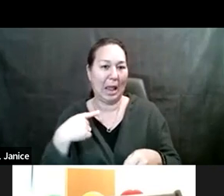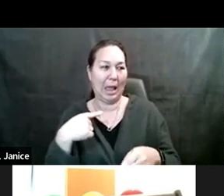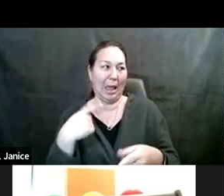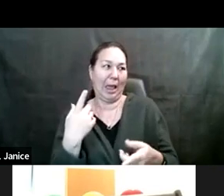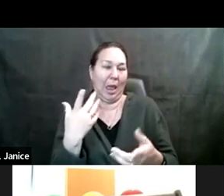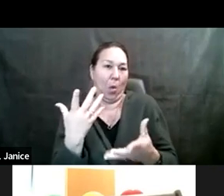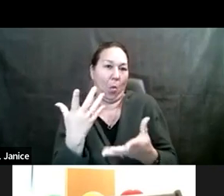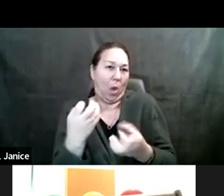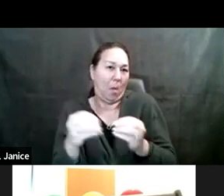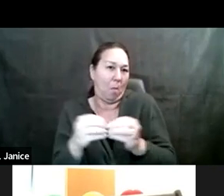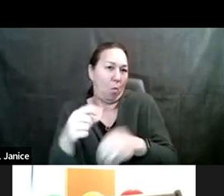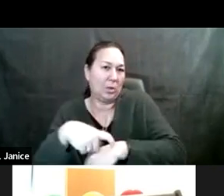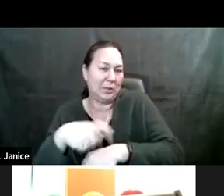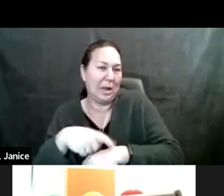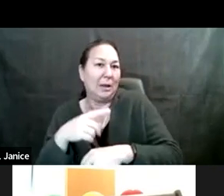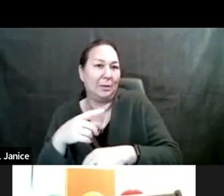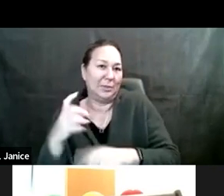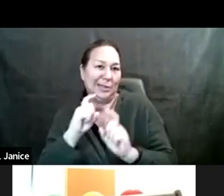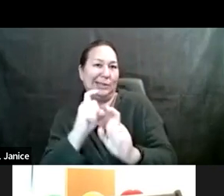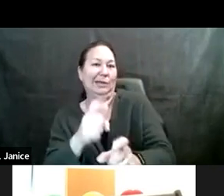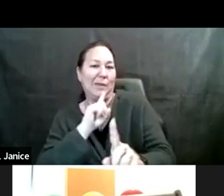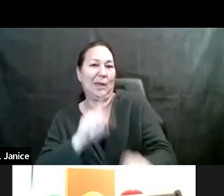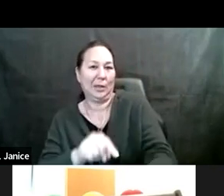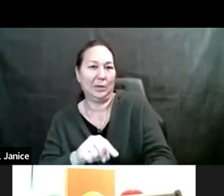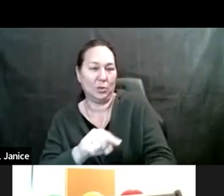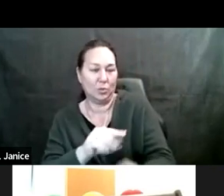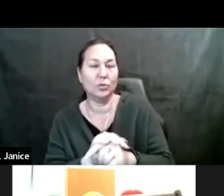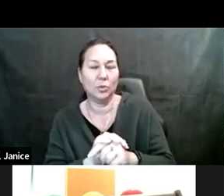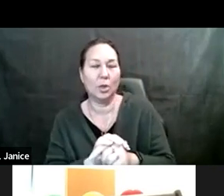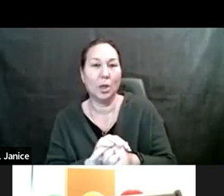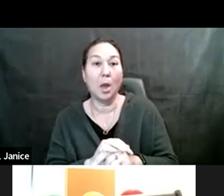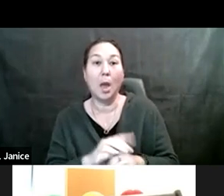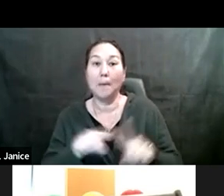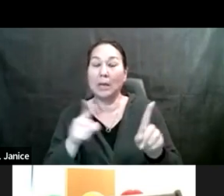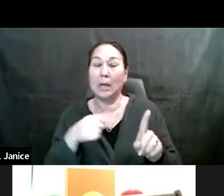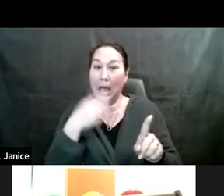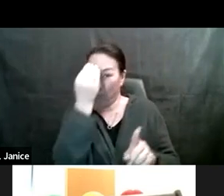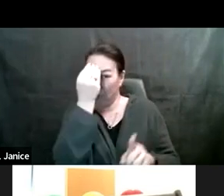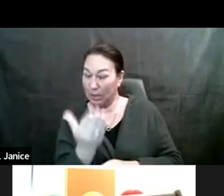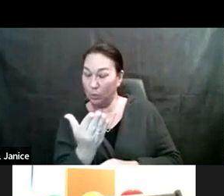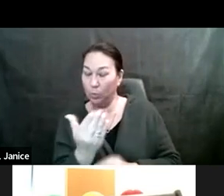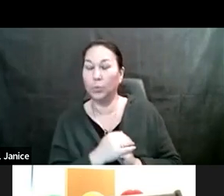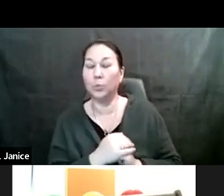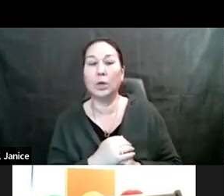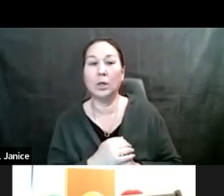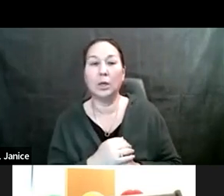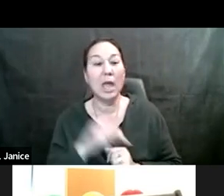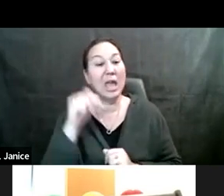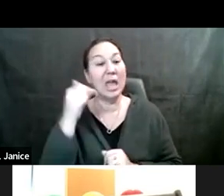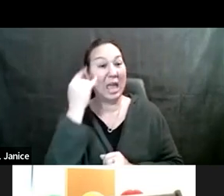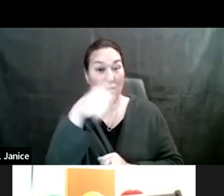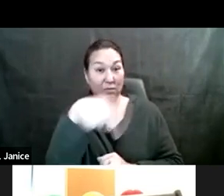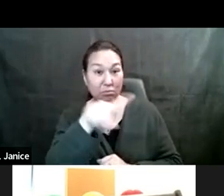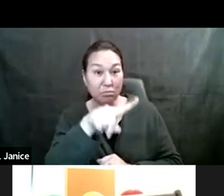spend a little bit more time getting a certain answer for you but I can tell you that if the school committee